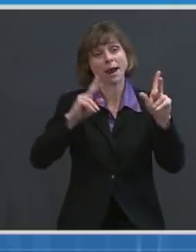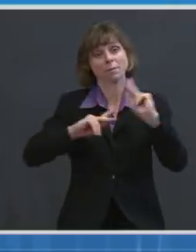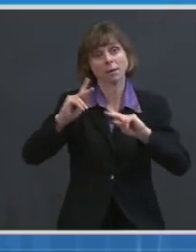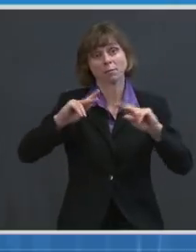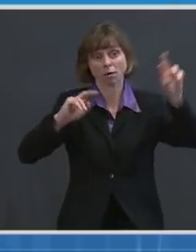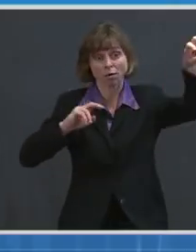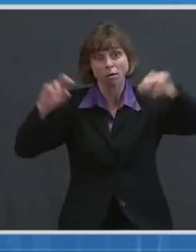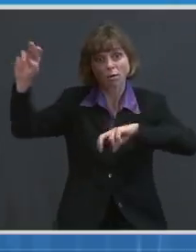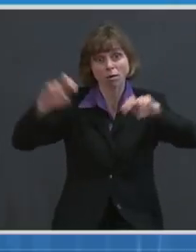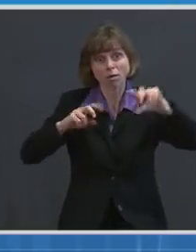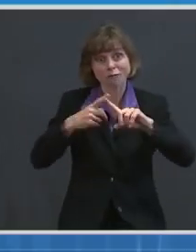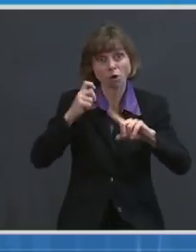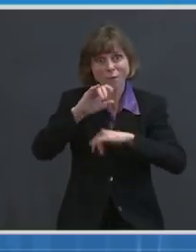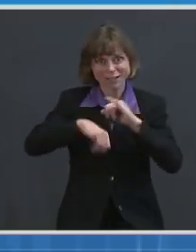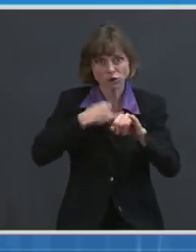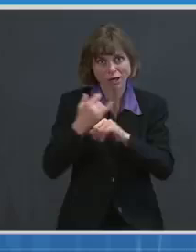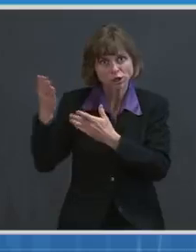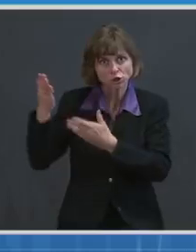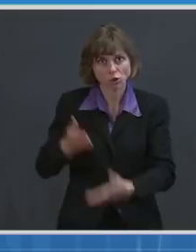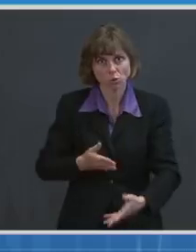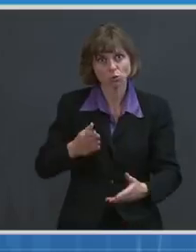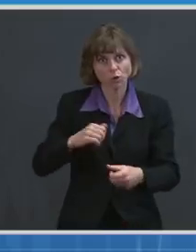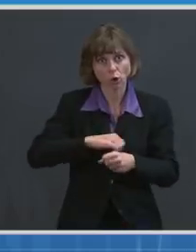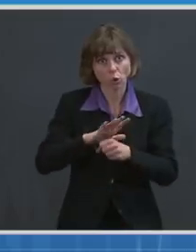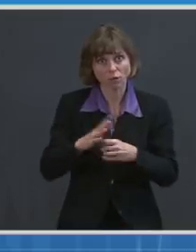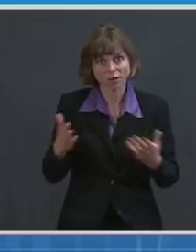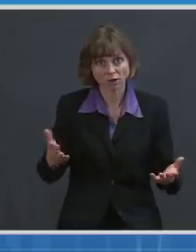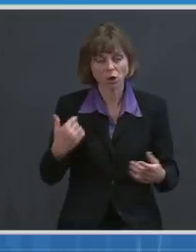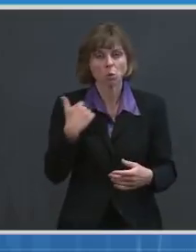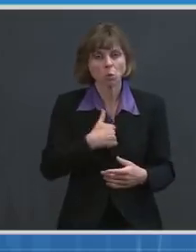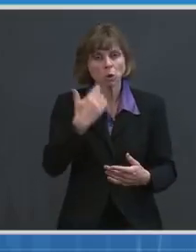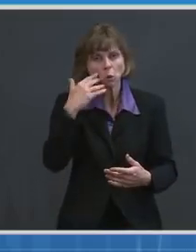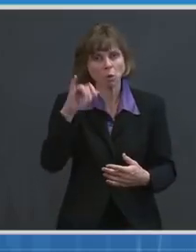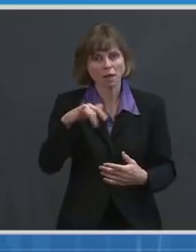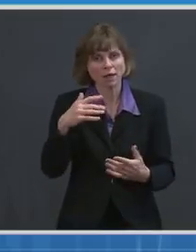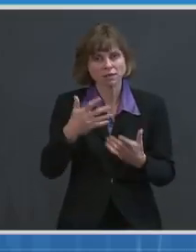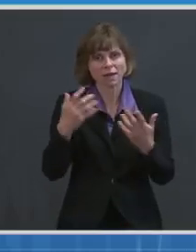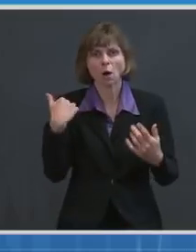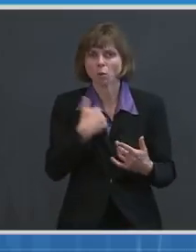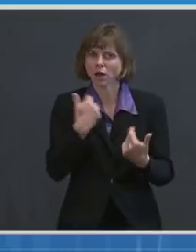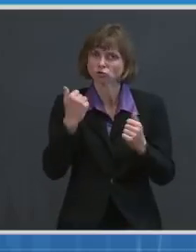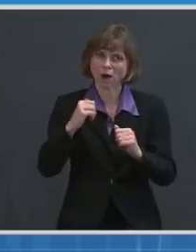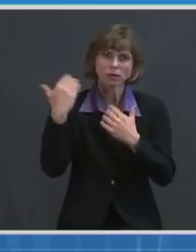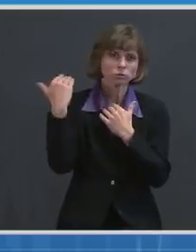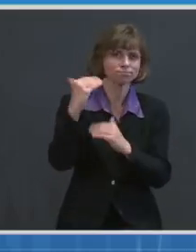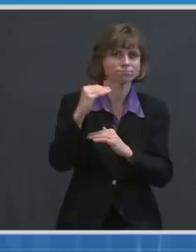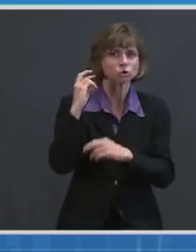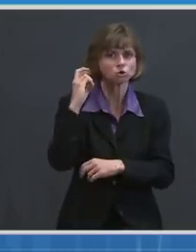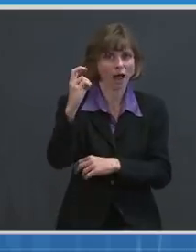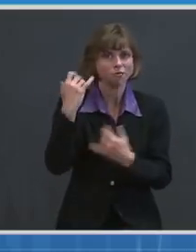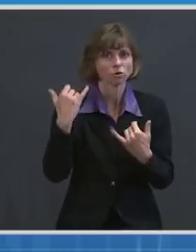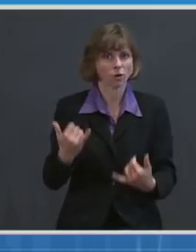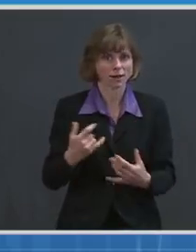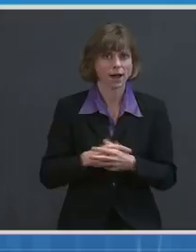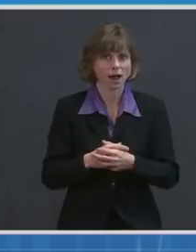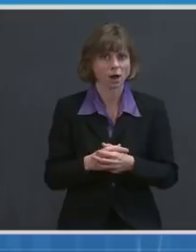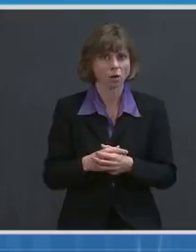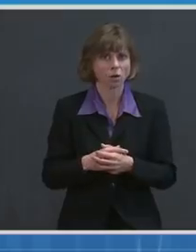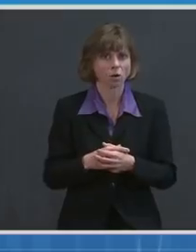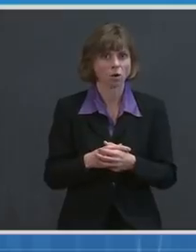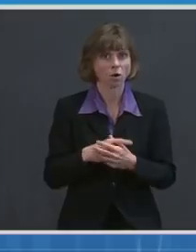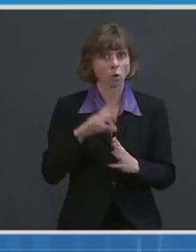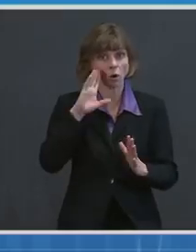people are mixing a lot. We are really trying to restrain travel at this current period of time, and we're hopeful that our next set of